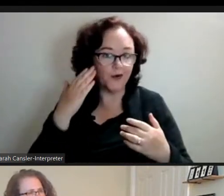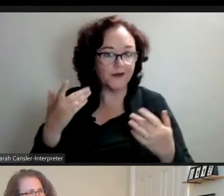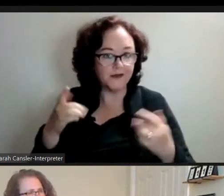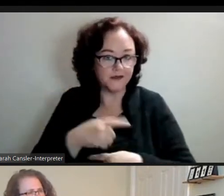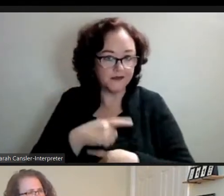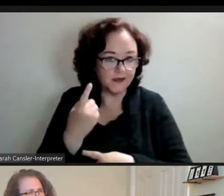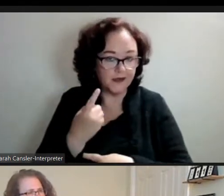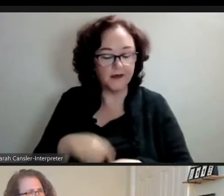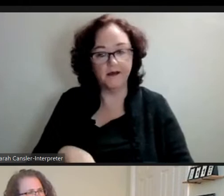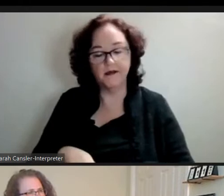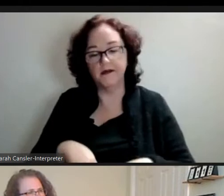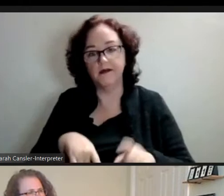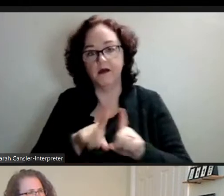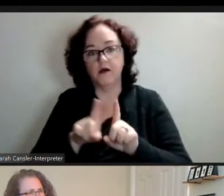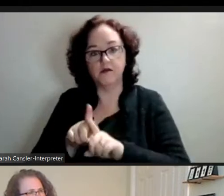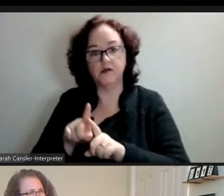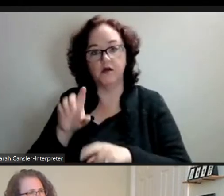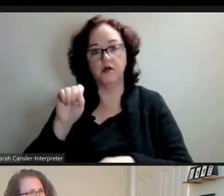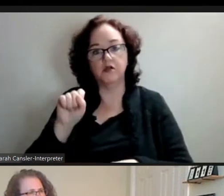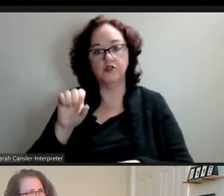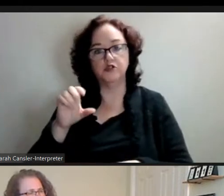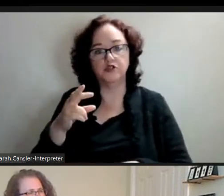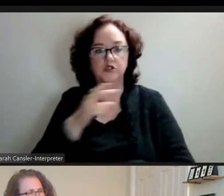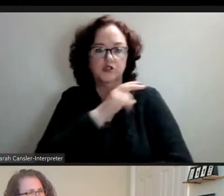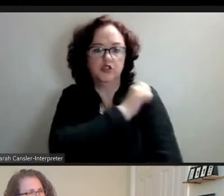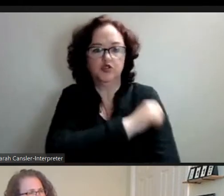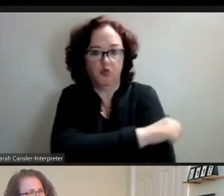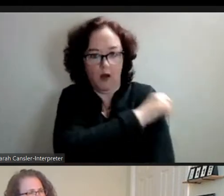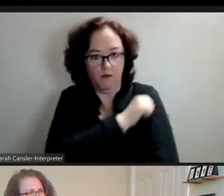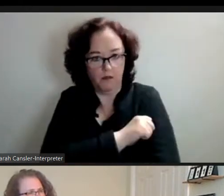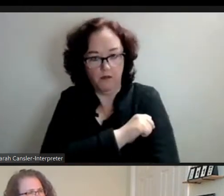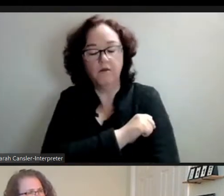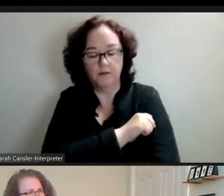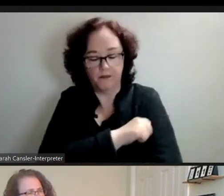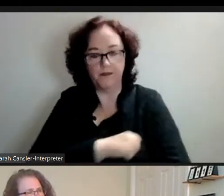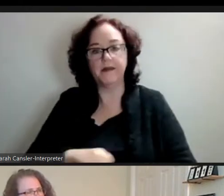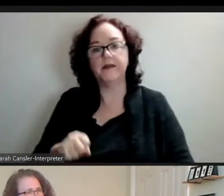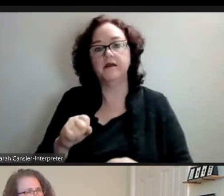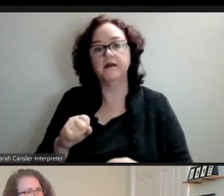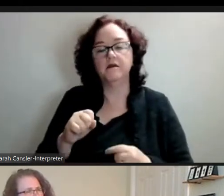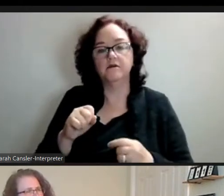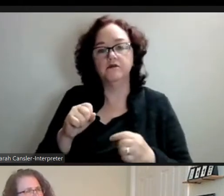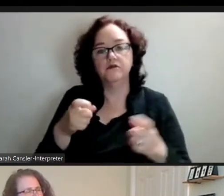to the Schwab Rehabilitation Center to conduct